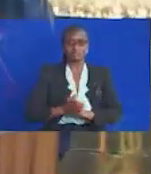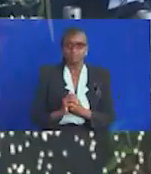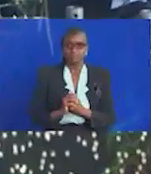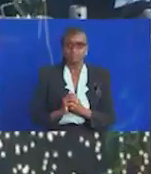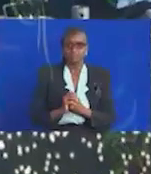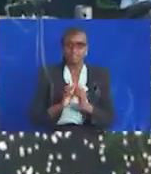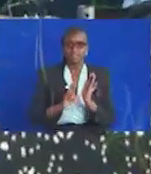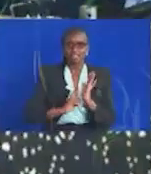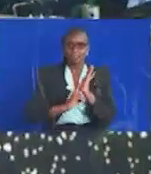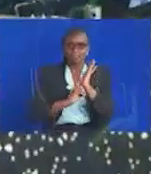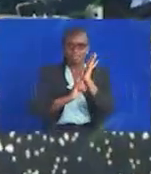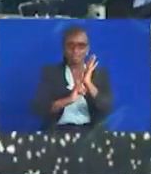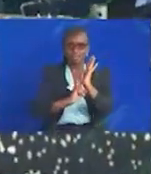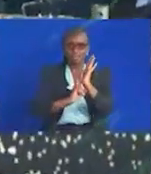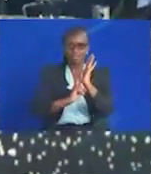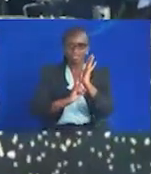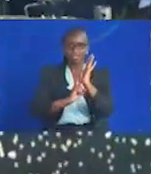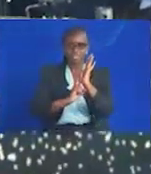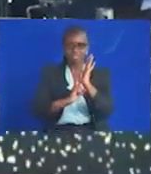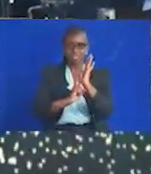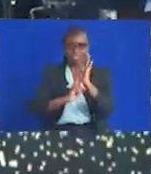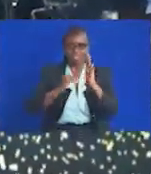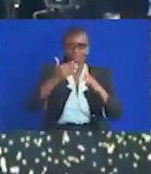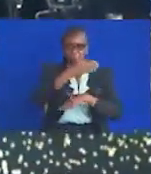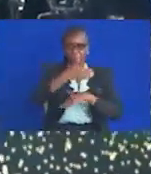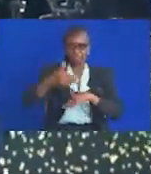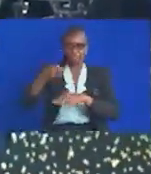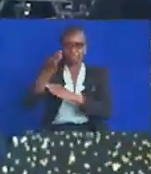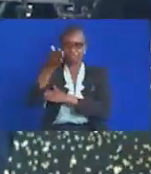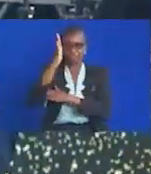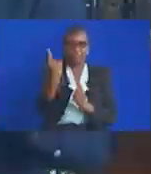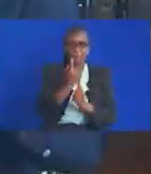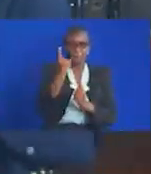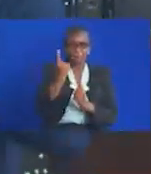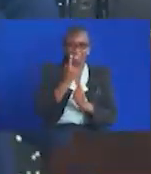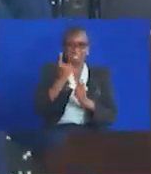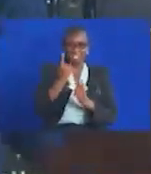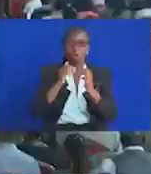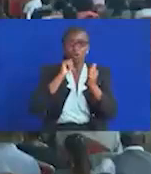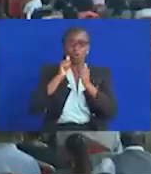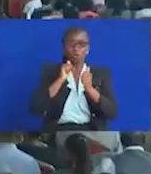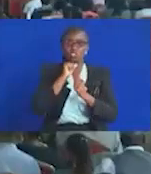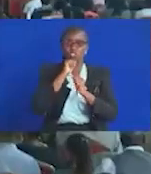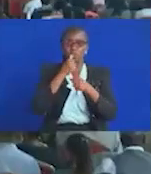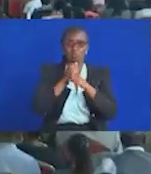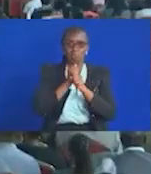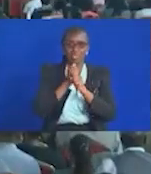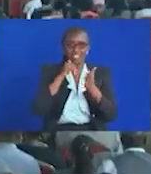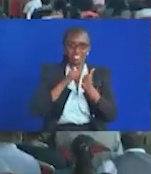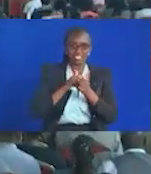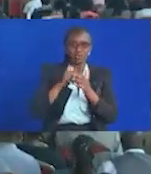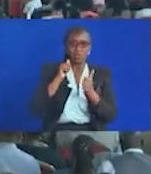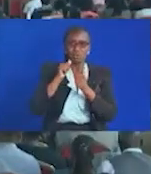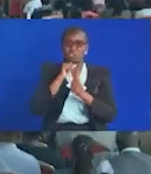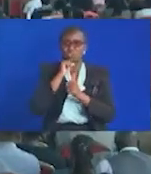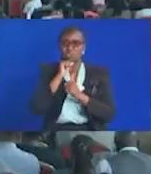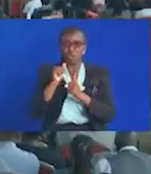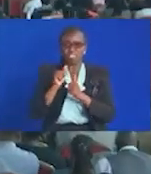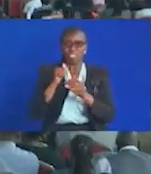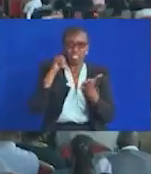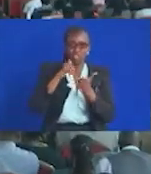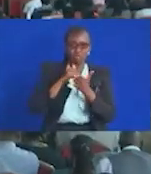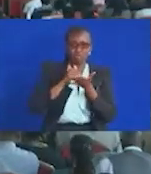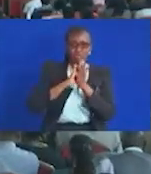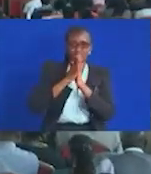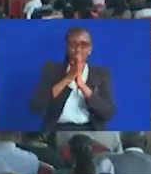that there ends the boundary of God's dealings with men, of the dealings of, they were not canonized to become part of the